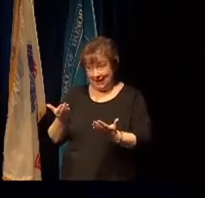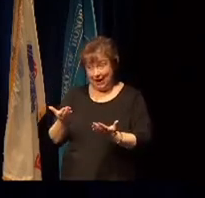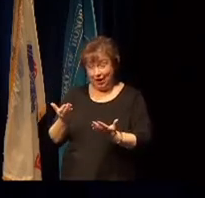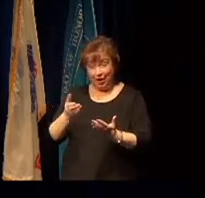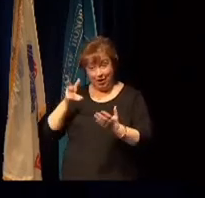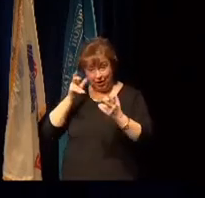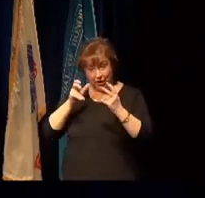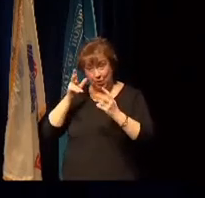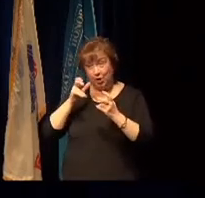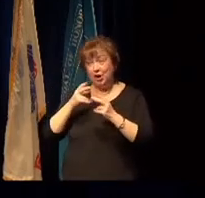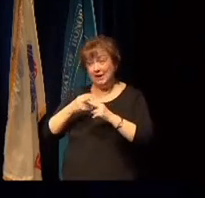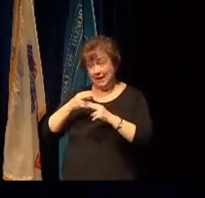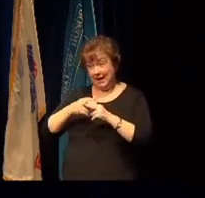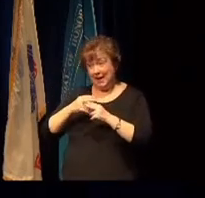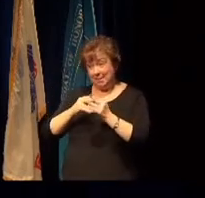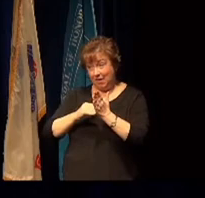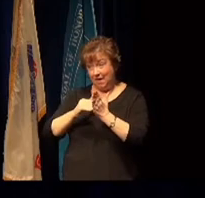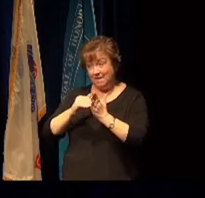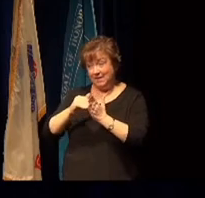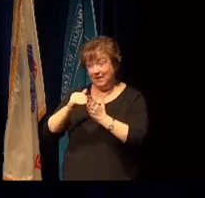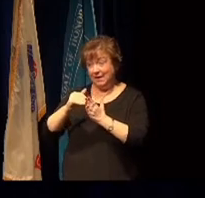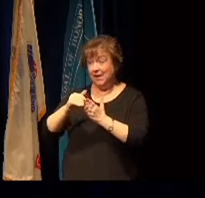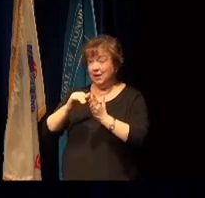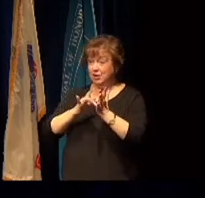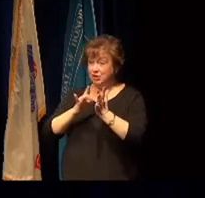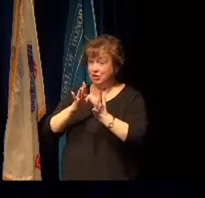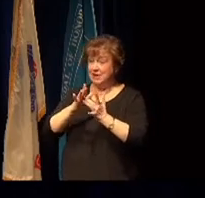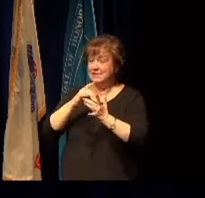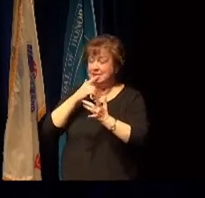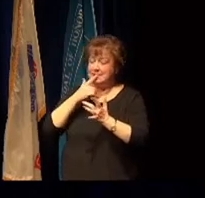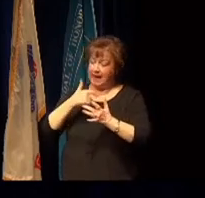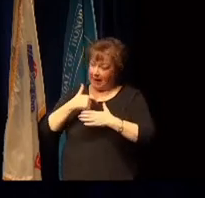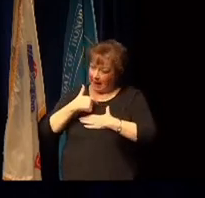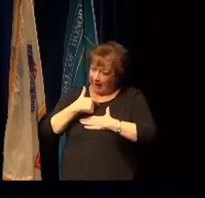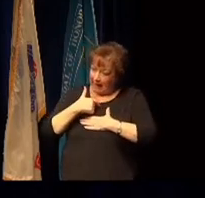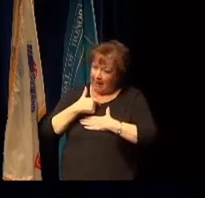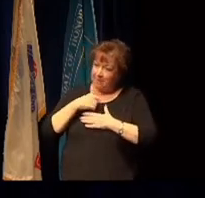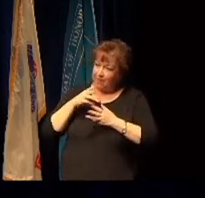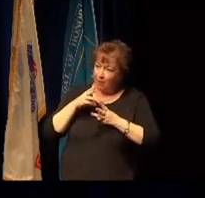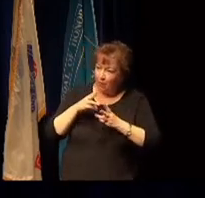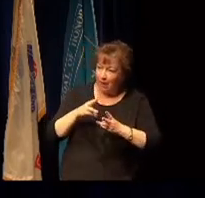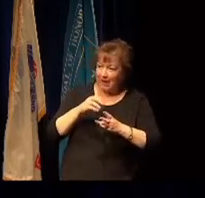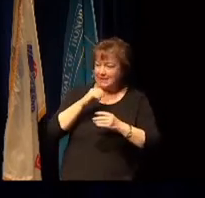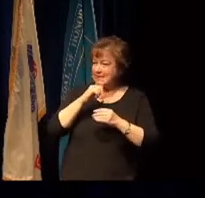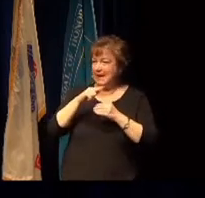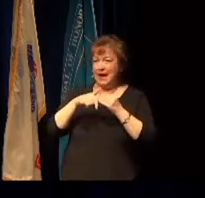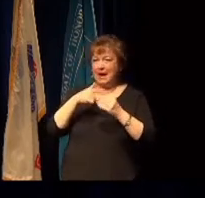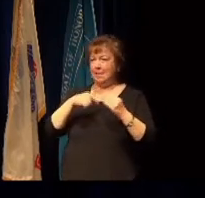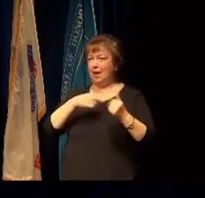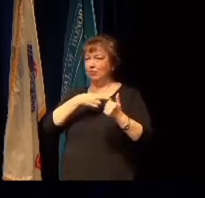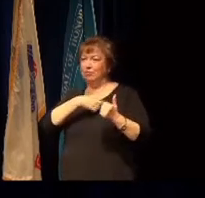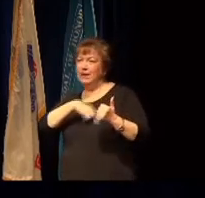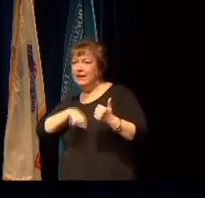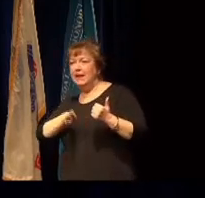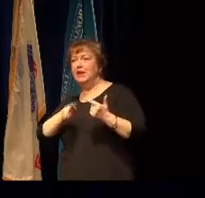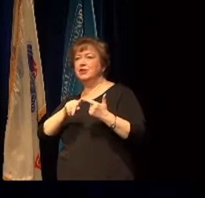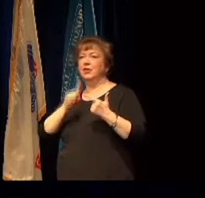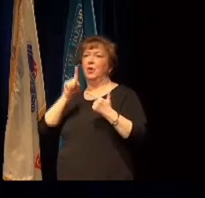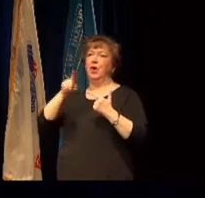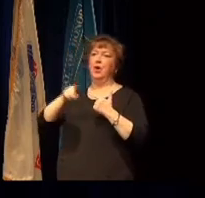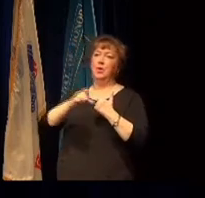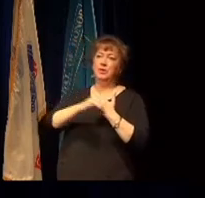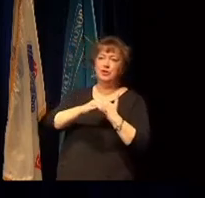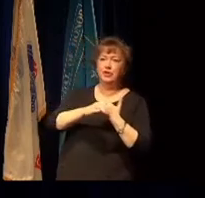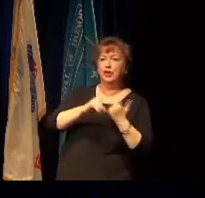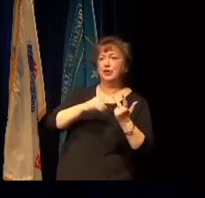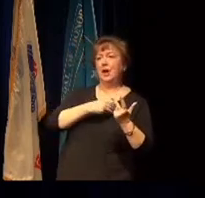He said, I am the way. It's not about religion, people. It's not about where you attend church or where your membership is